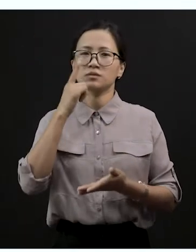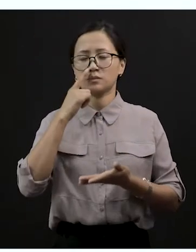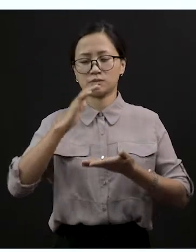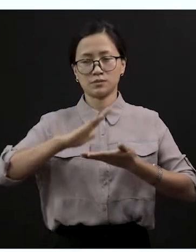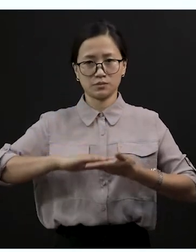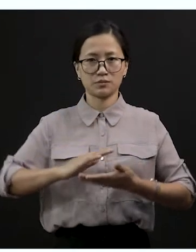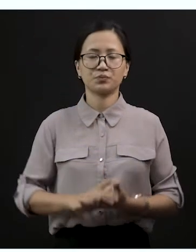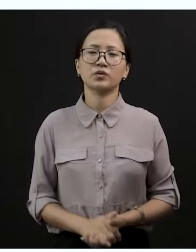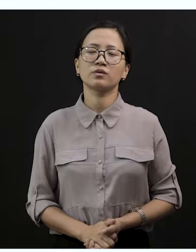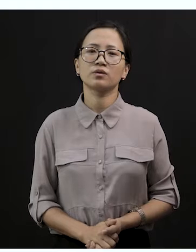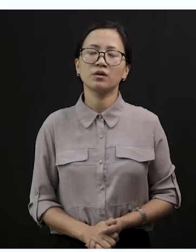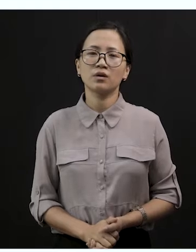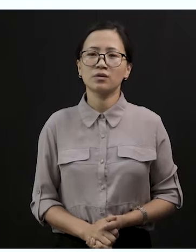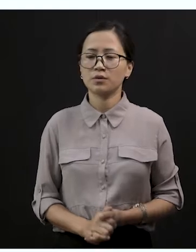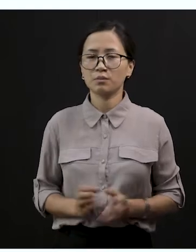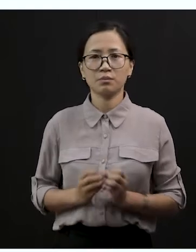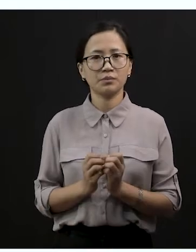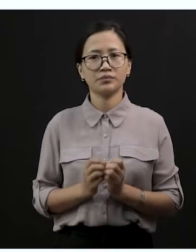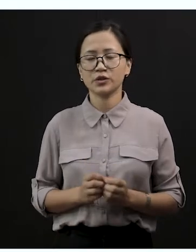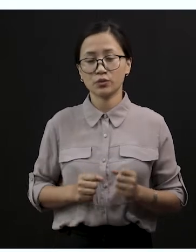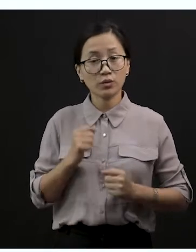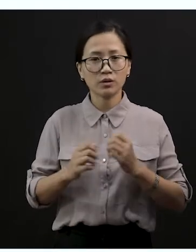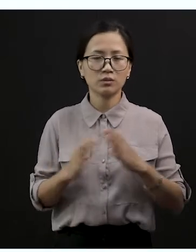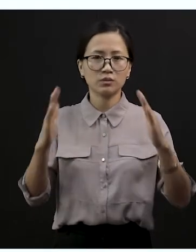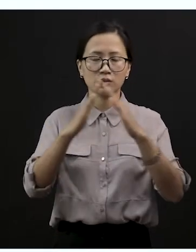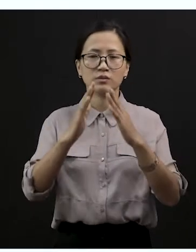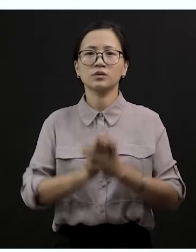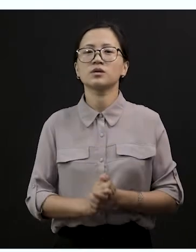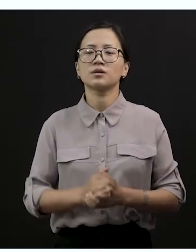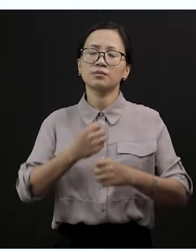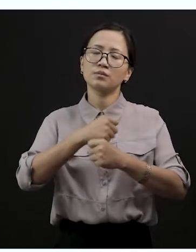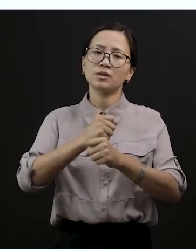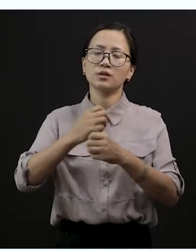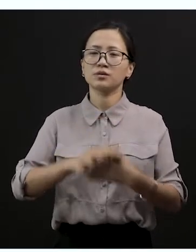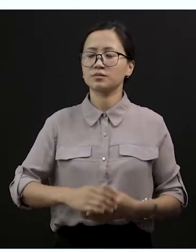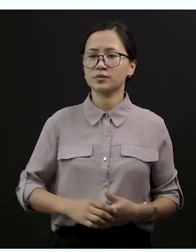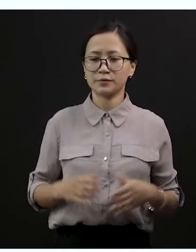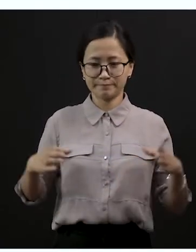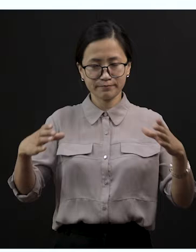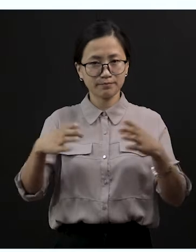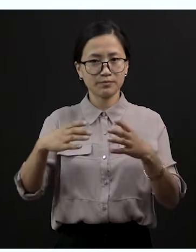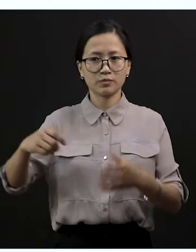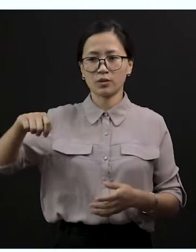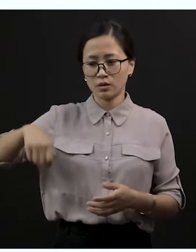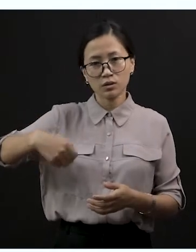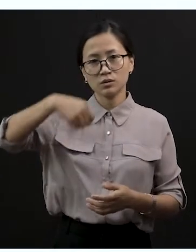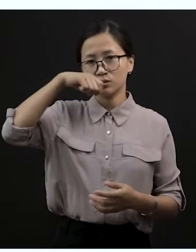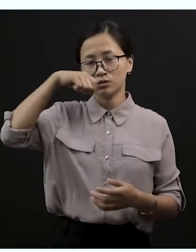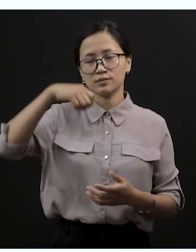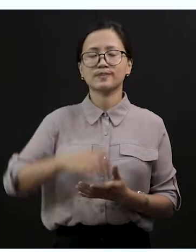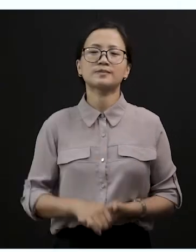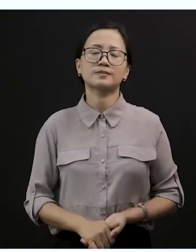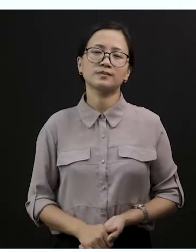wife. So Lima went home with many tomatoes and his wife made him soup. Lima loved a tomato soup,